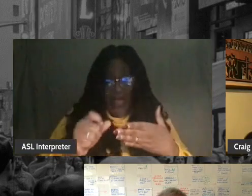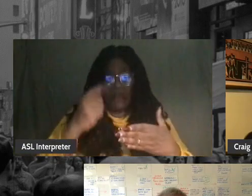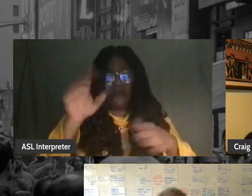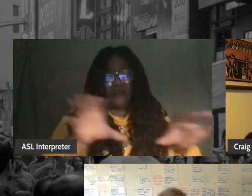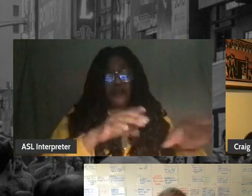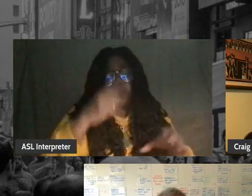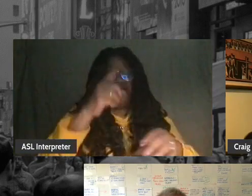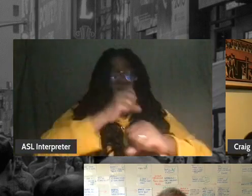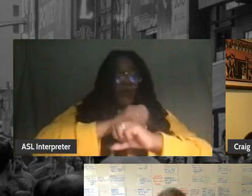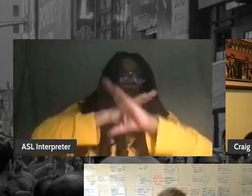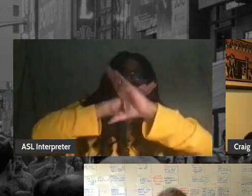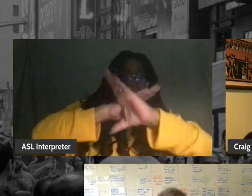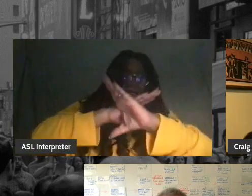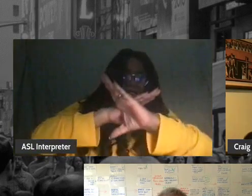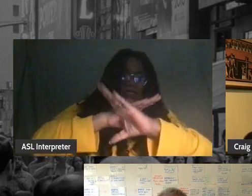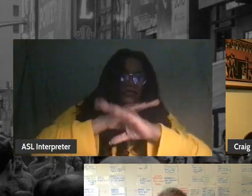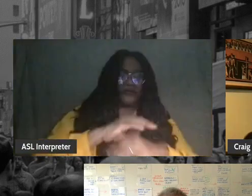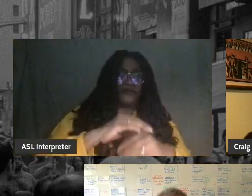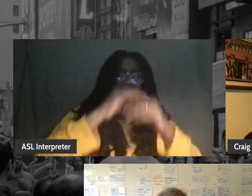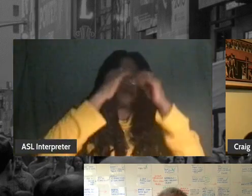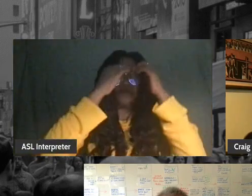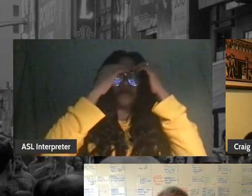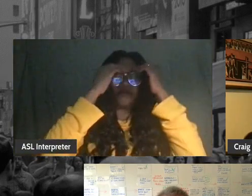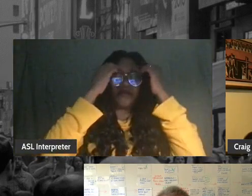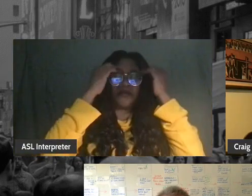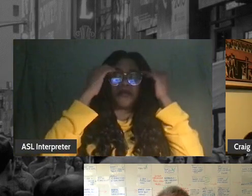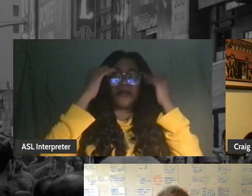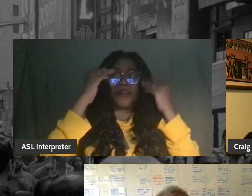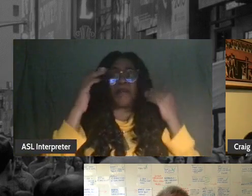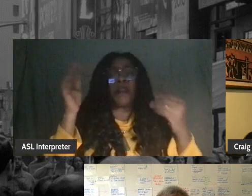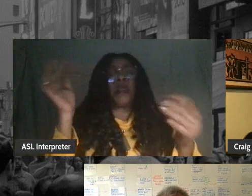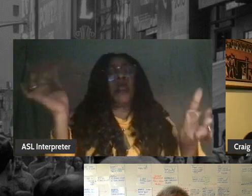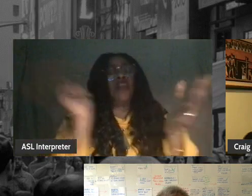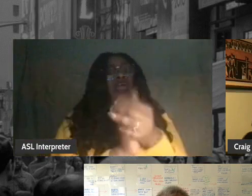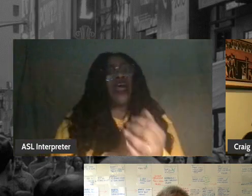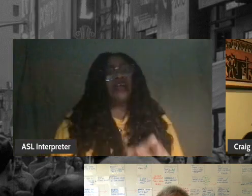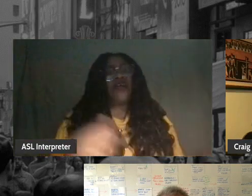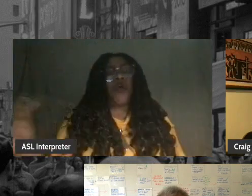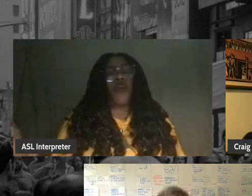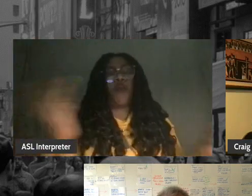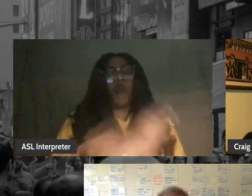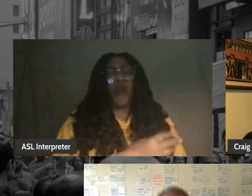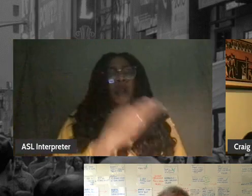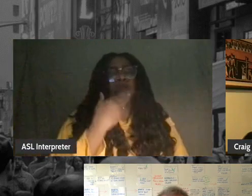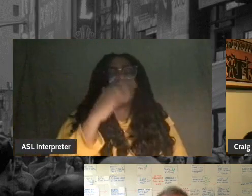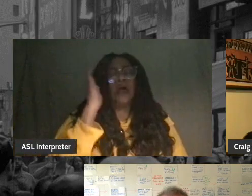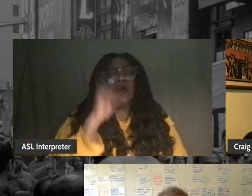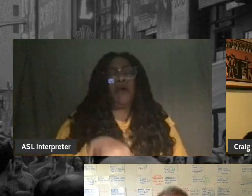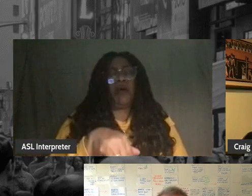anything, against that happening? Yeah, I guess that's the writer's like worst nightmare, right?